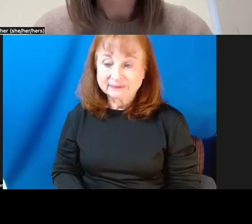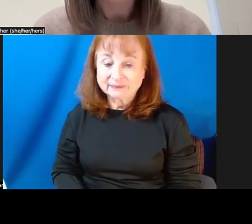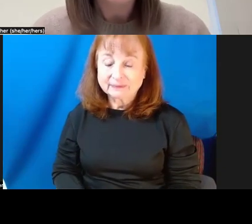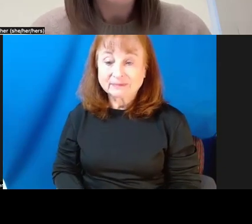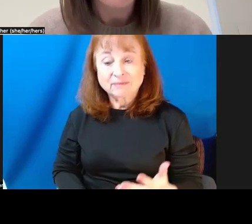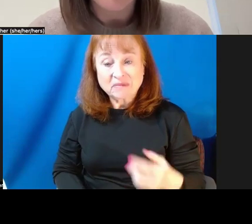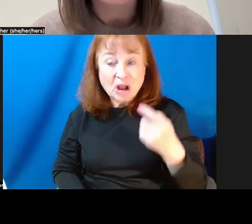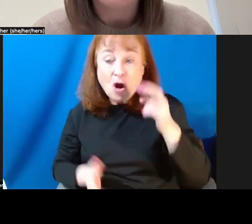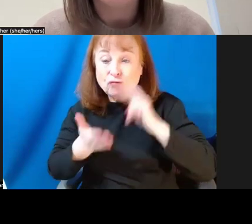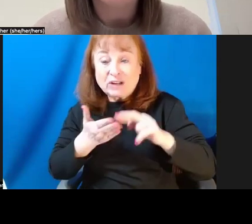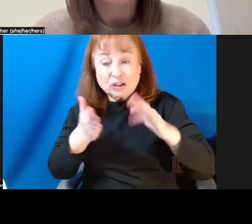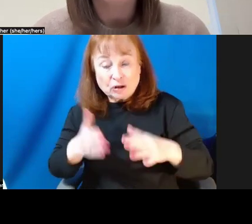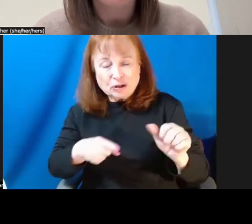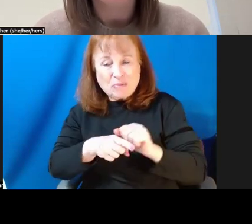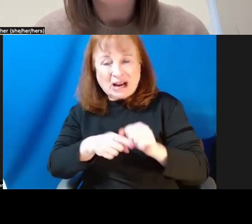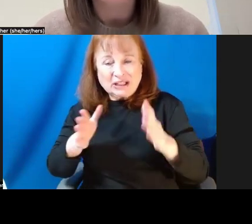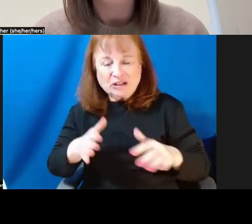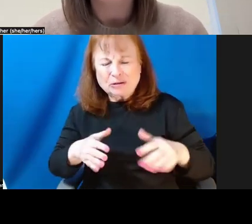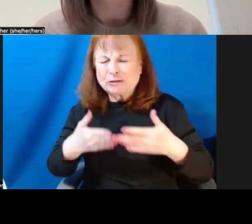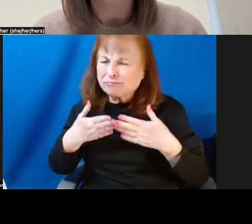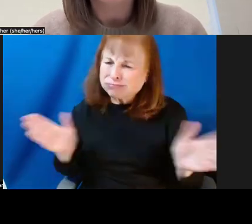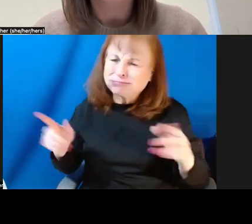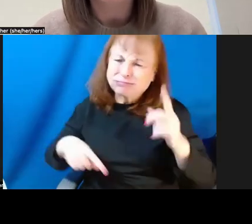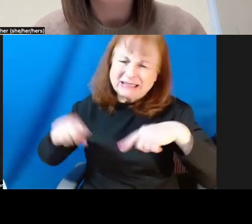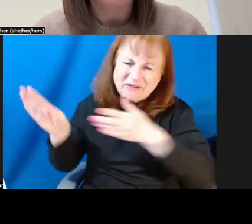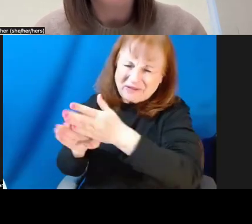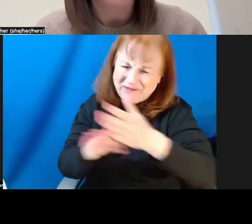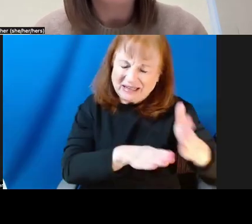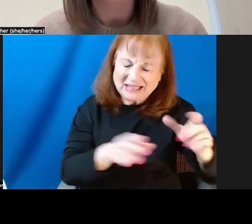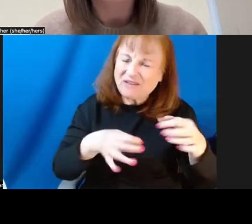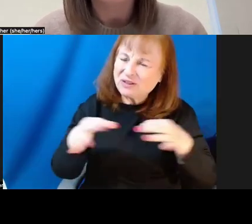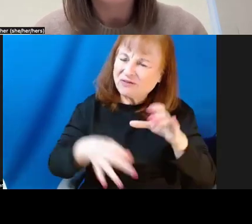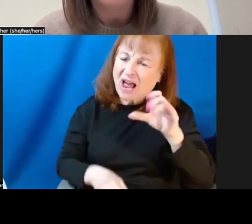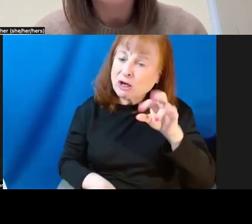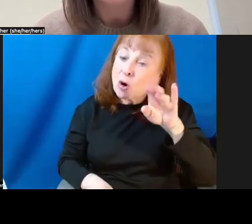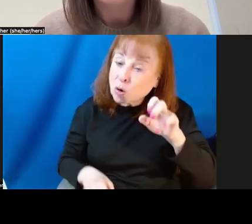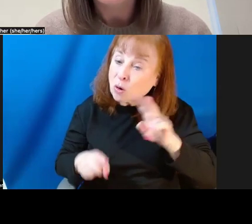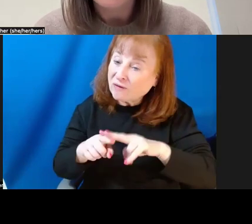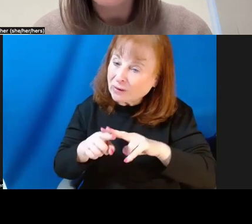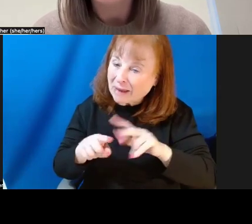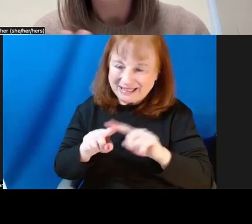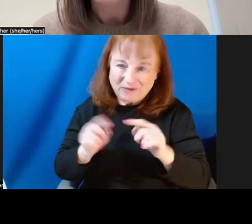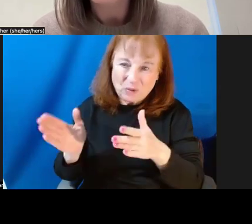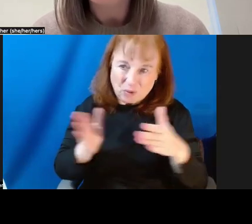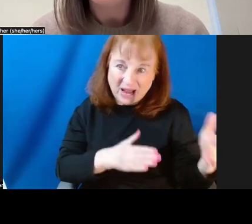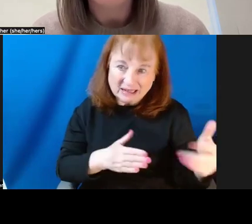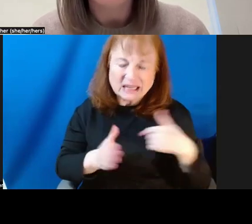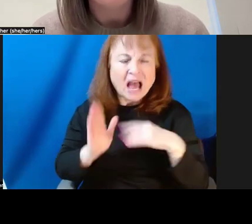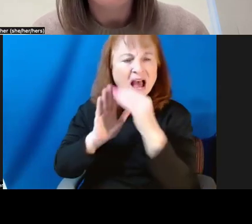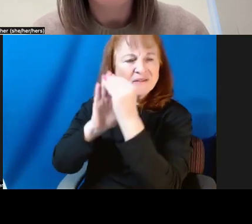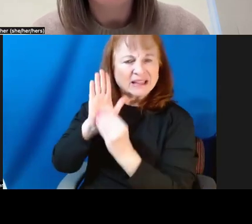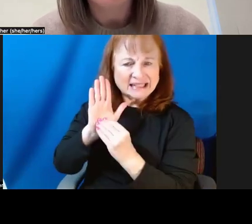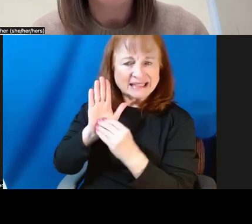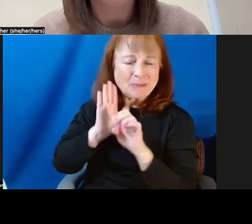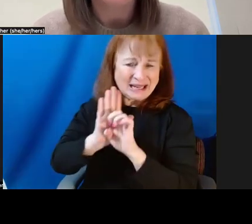So, researchers and practitioners across multiple fields have defined core vocabulary in various ways. And I've listed some examples